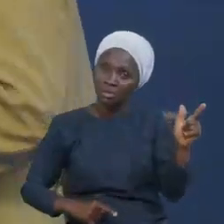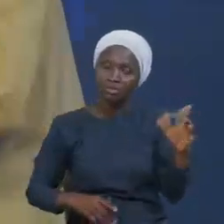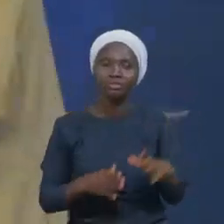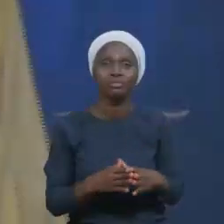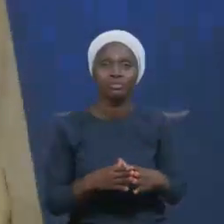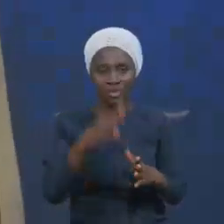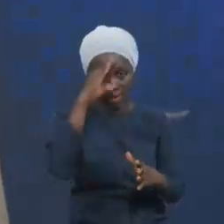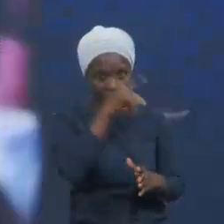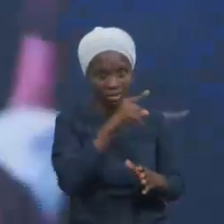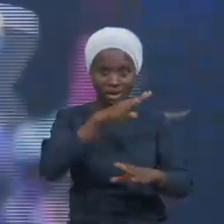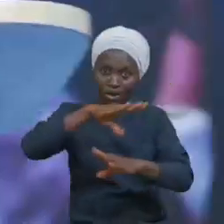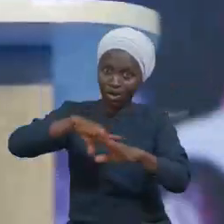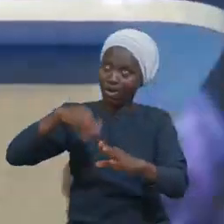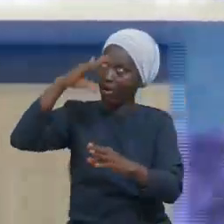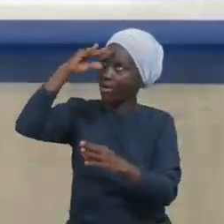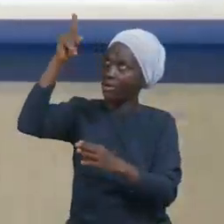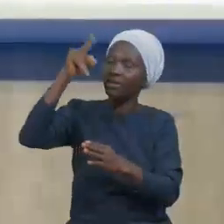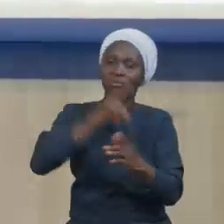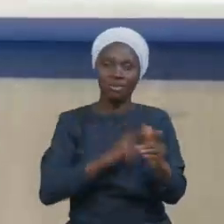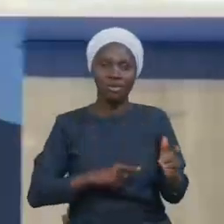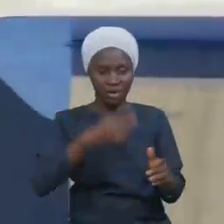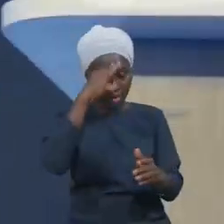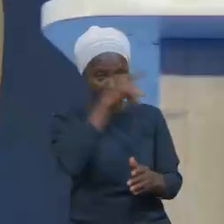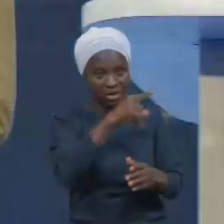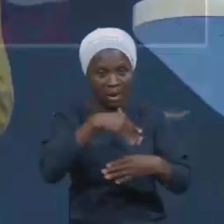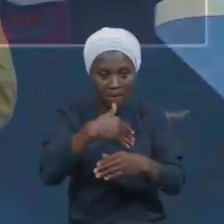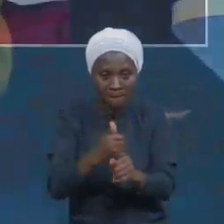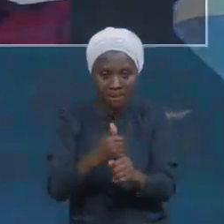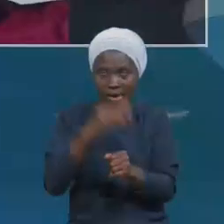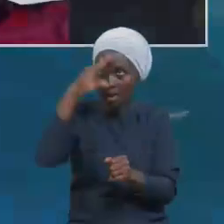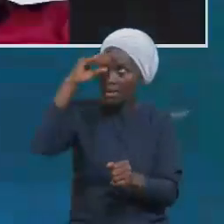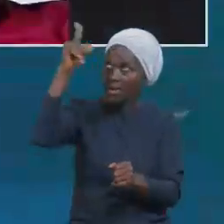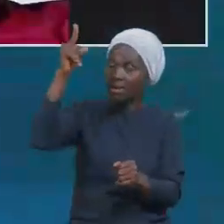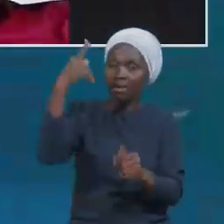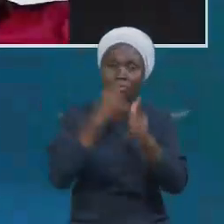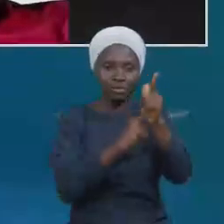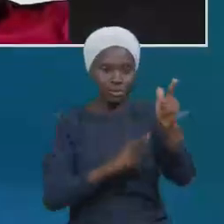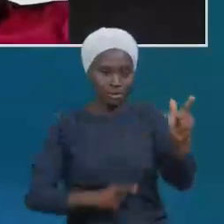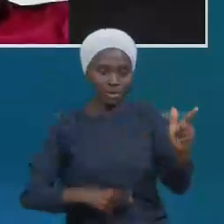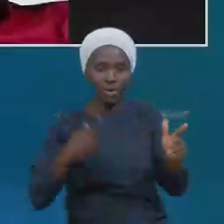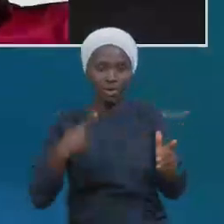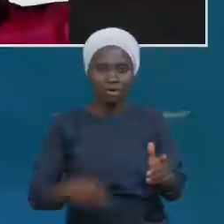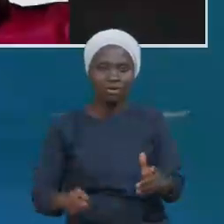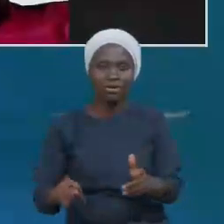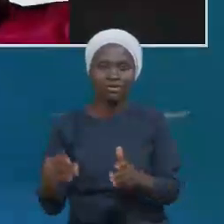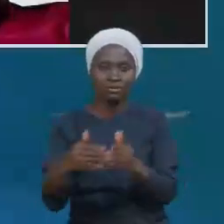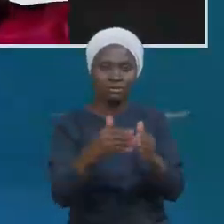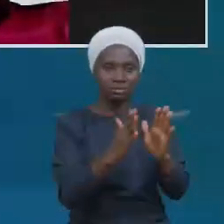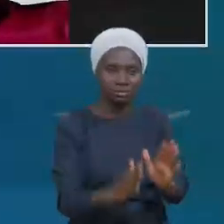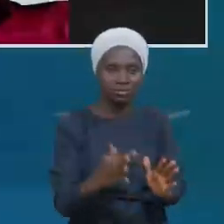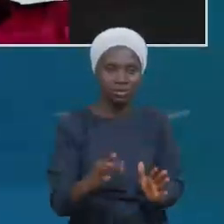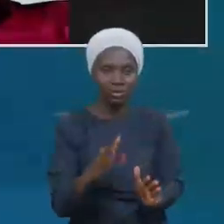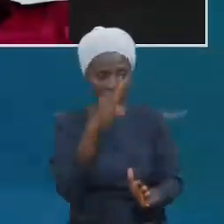called him Lord. He made him the Lord, the director of his